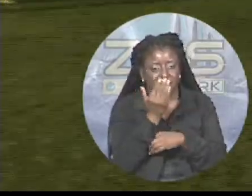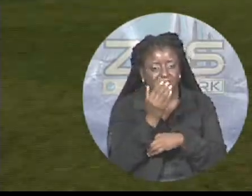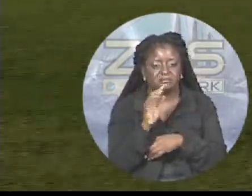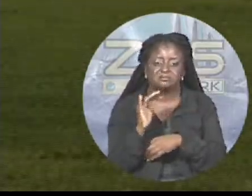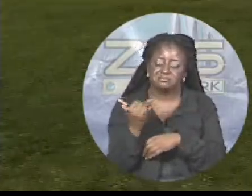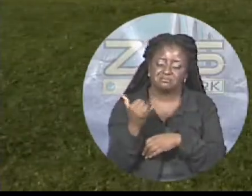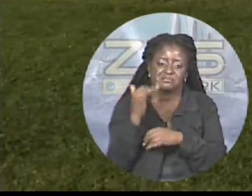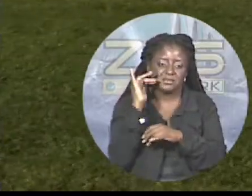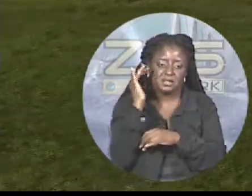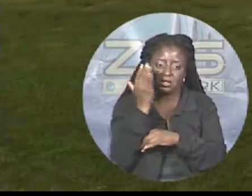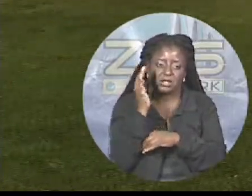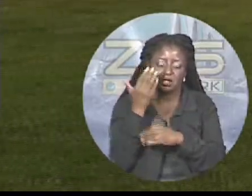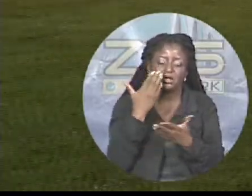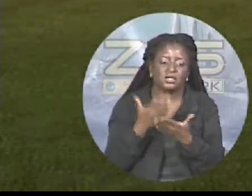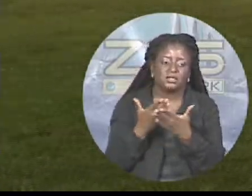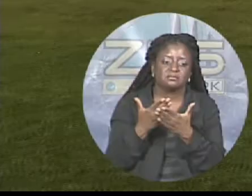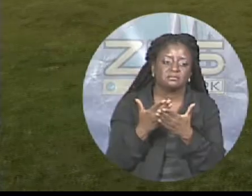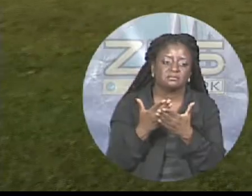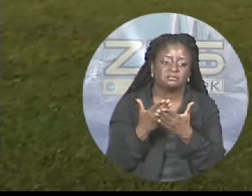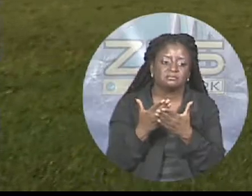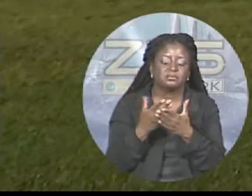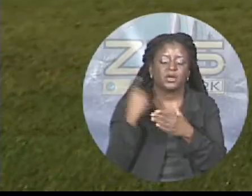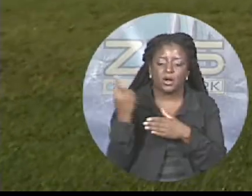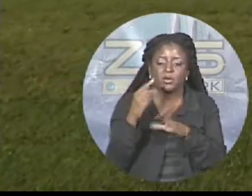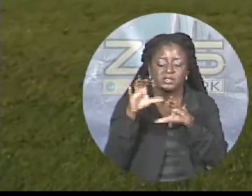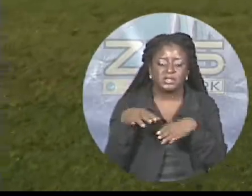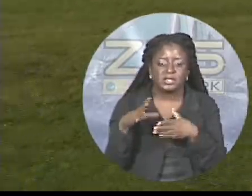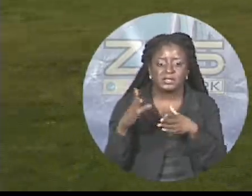good. Still, you know, we always can get better.